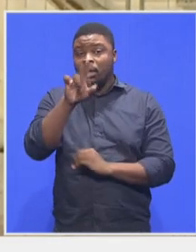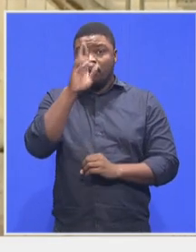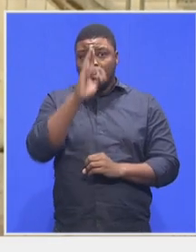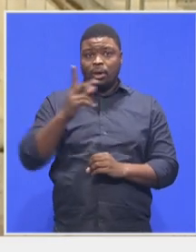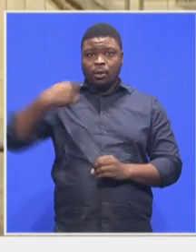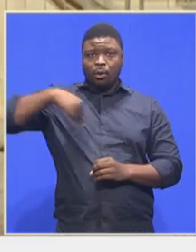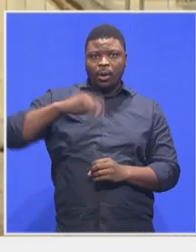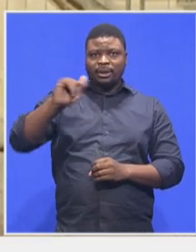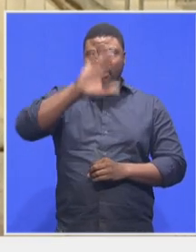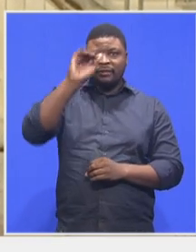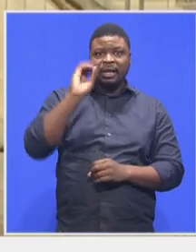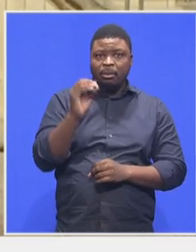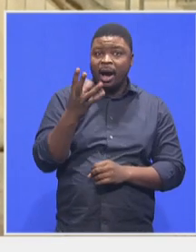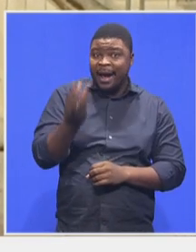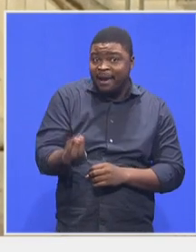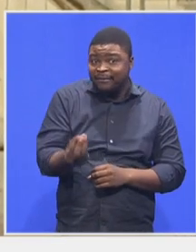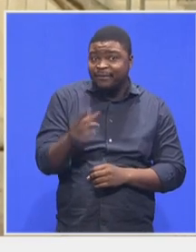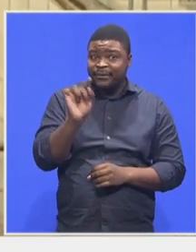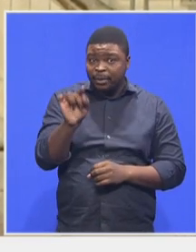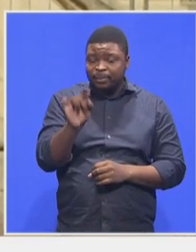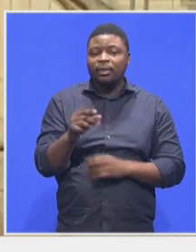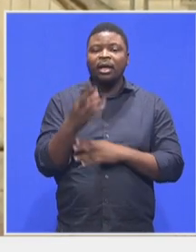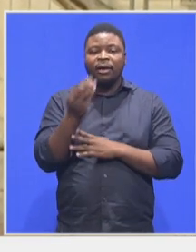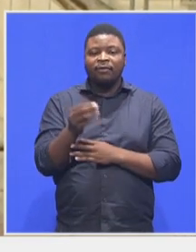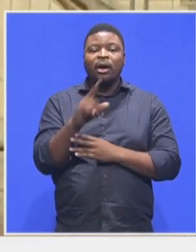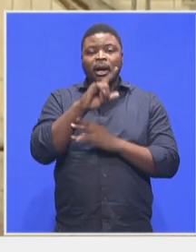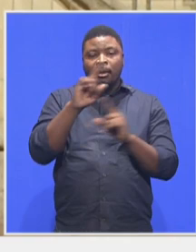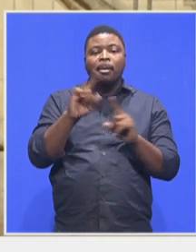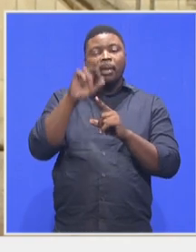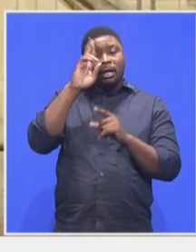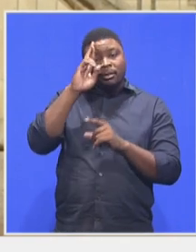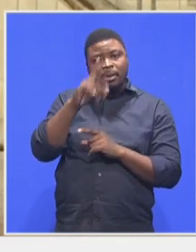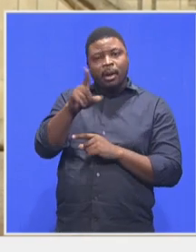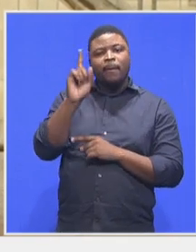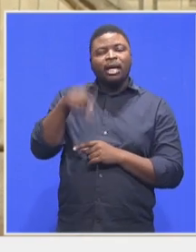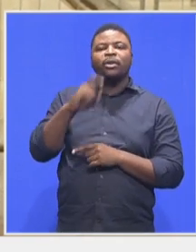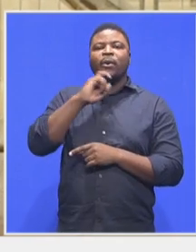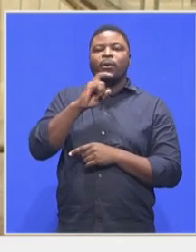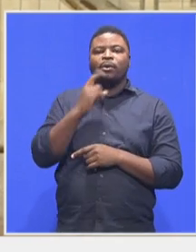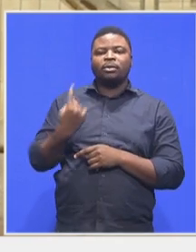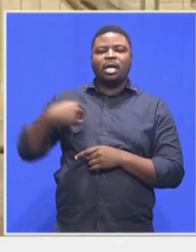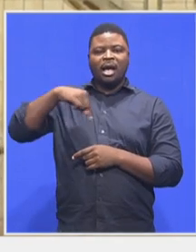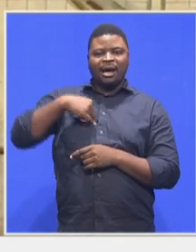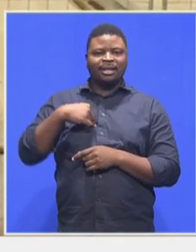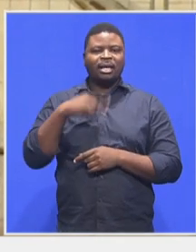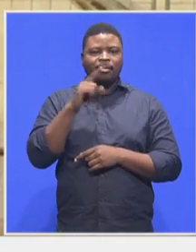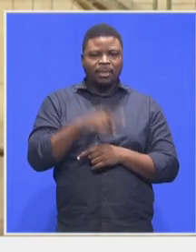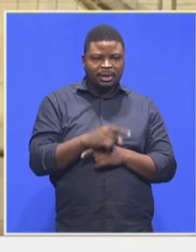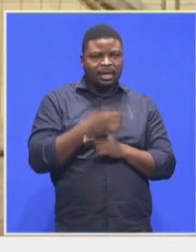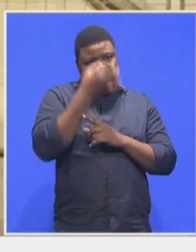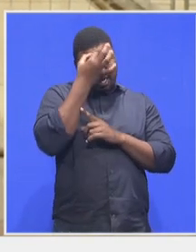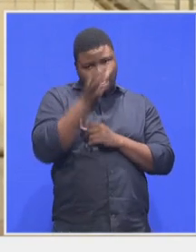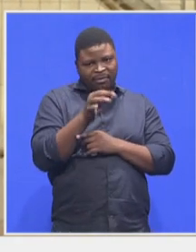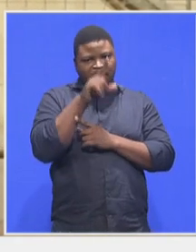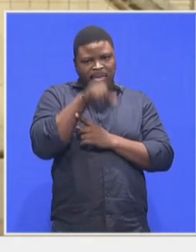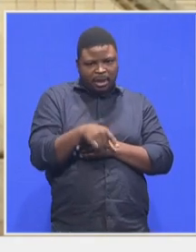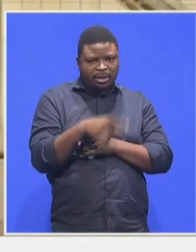there, we are invisible, we are there. Make use of us. Would like a government to go out and make sure that